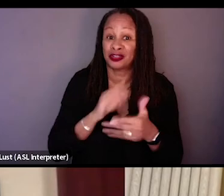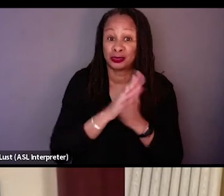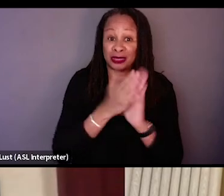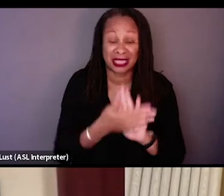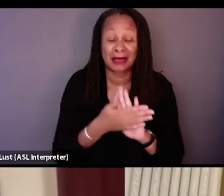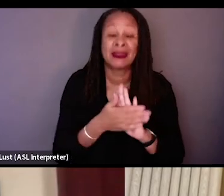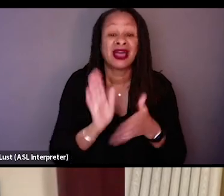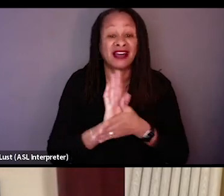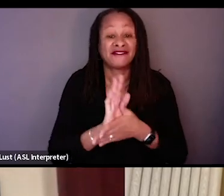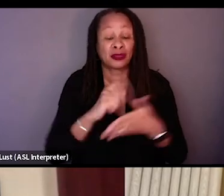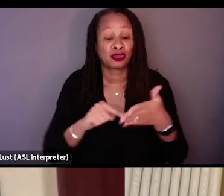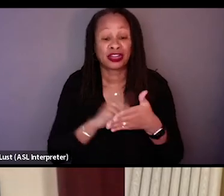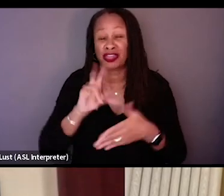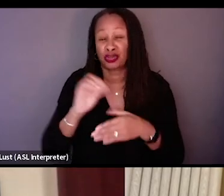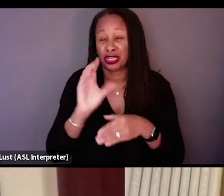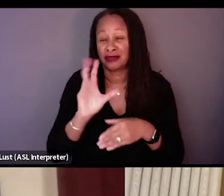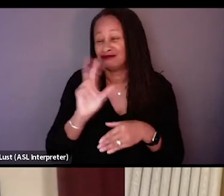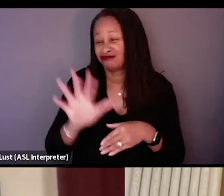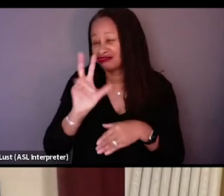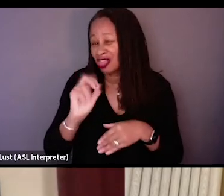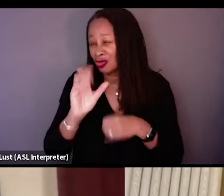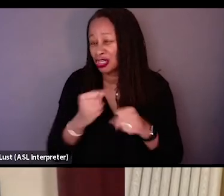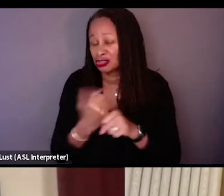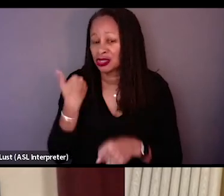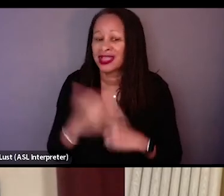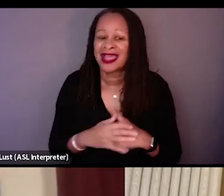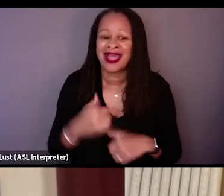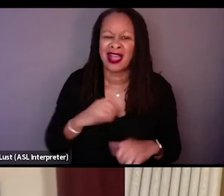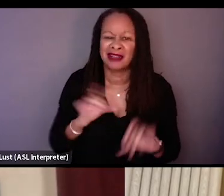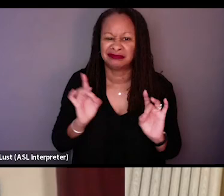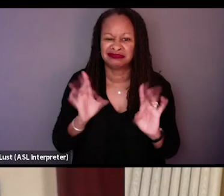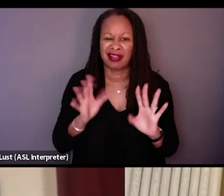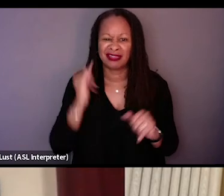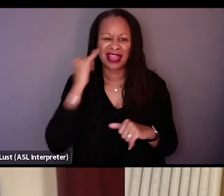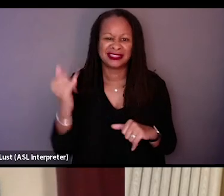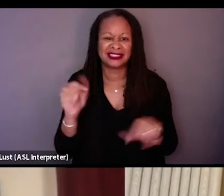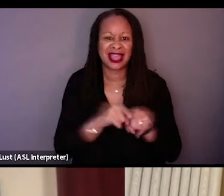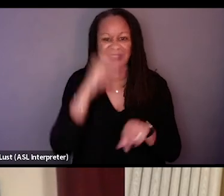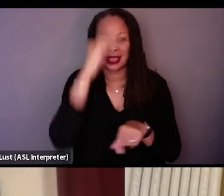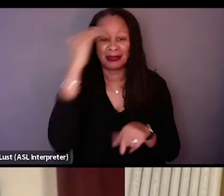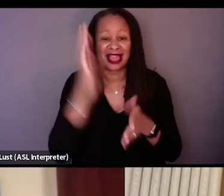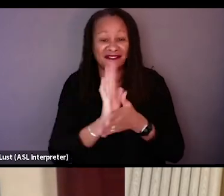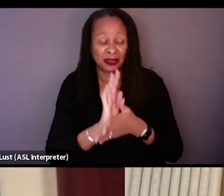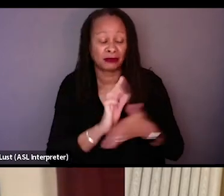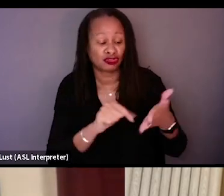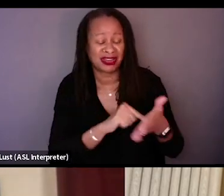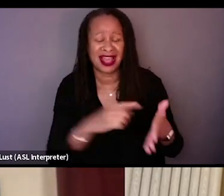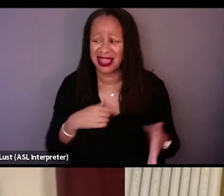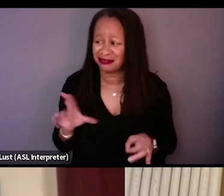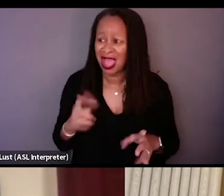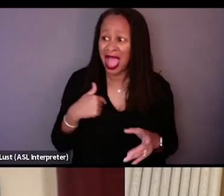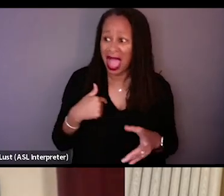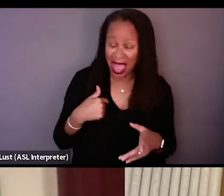years ago, I was repulsed by that notion, being a Black film critic. I was a film critic who was Black,